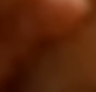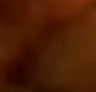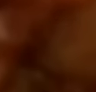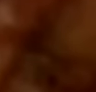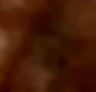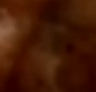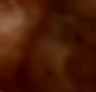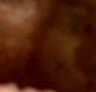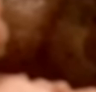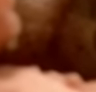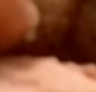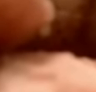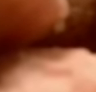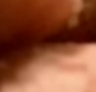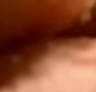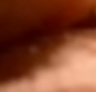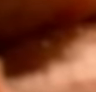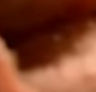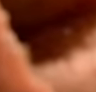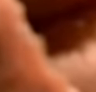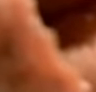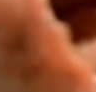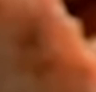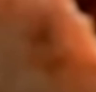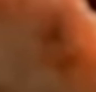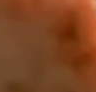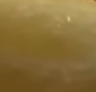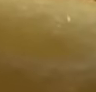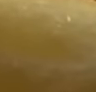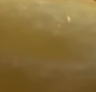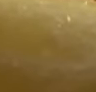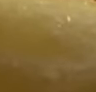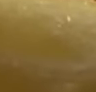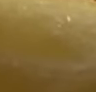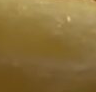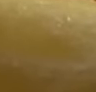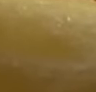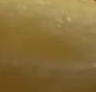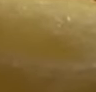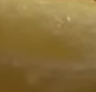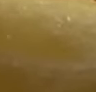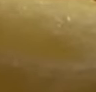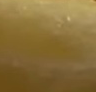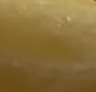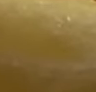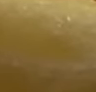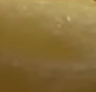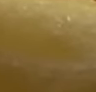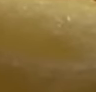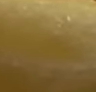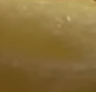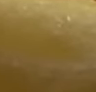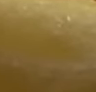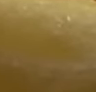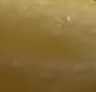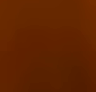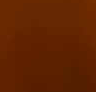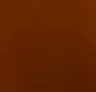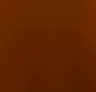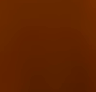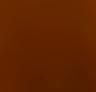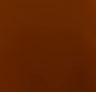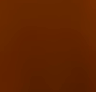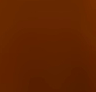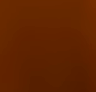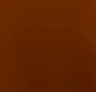pieces of juicy, fresh, in-store prepared KFC fried chicken and hot golden fries for only $20.